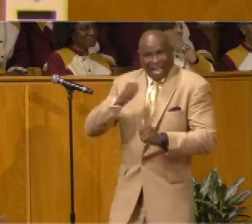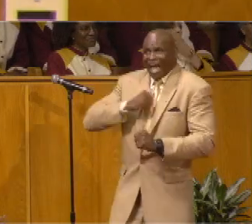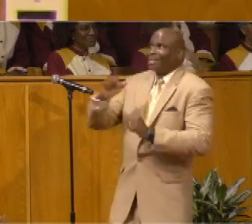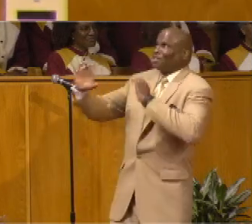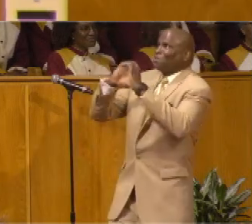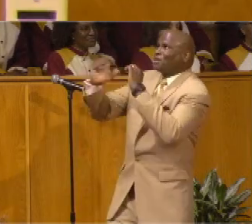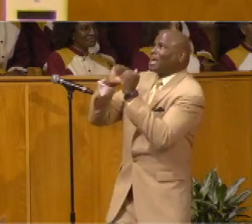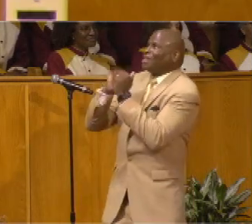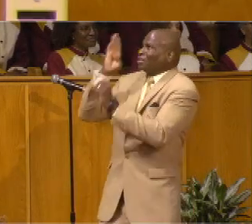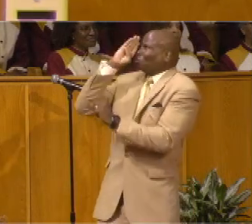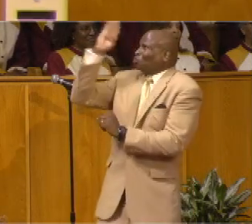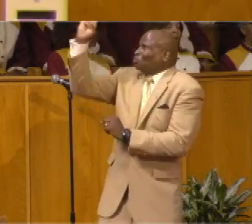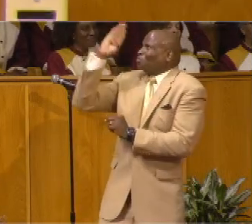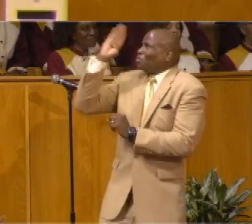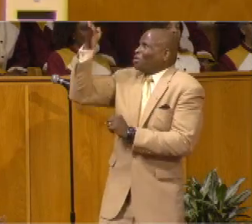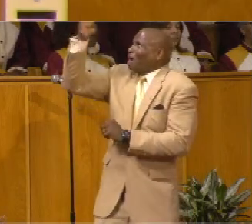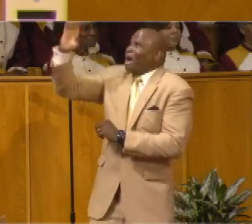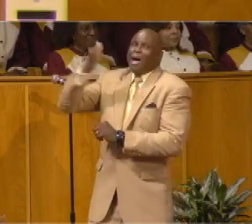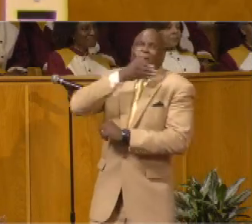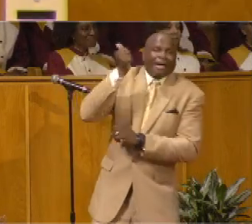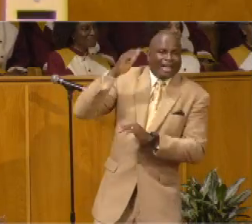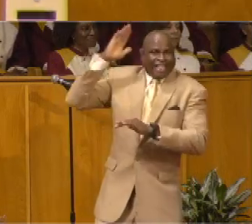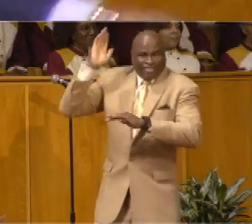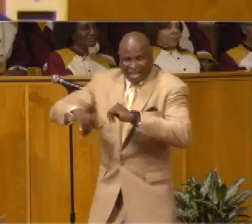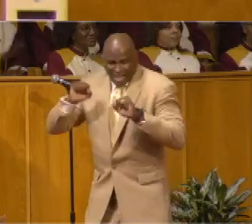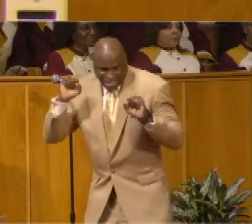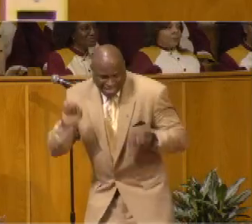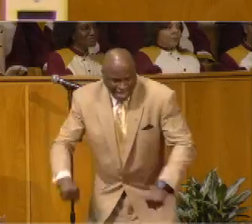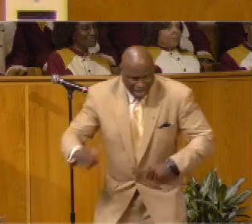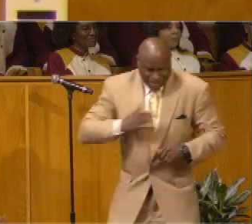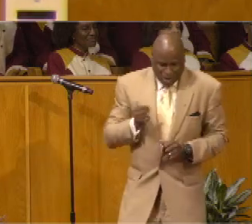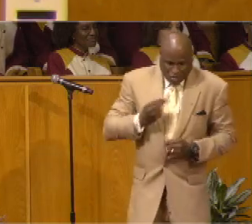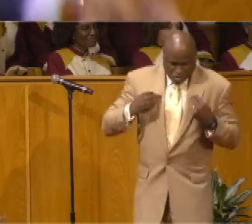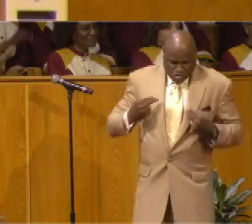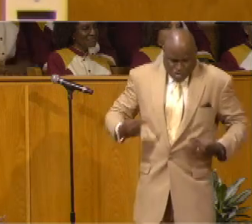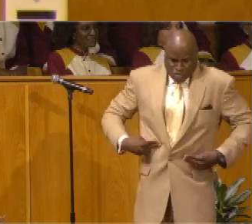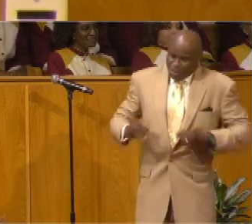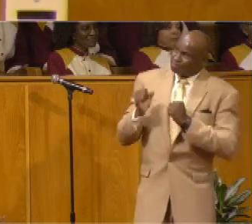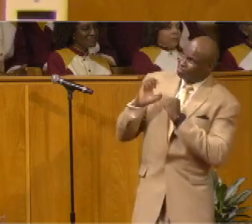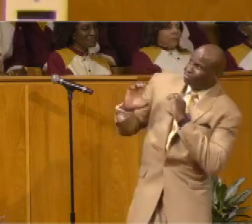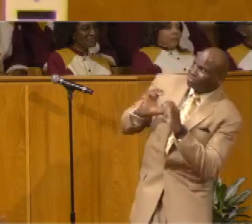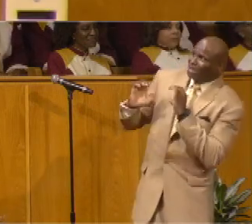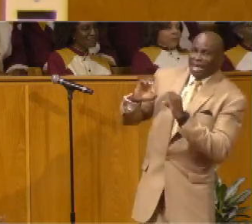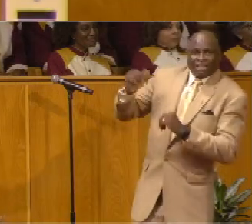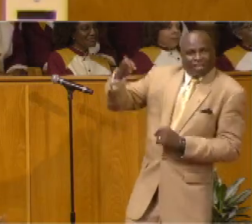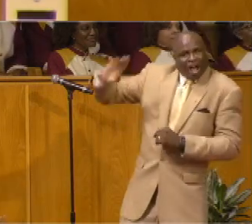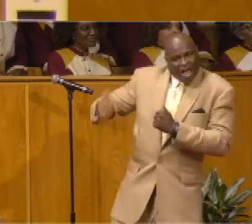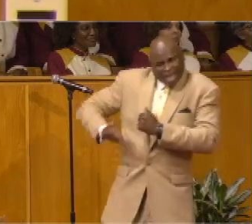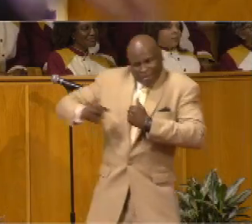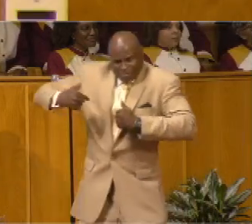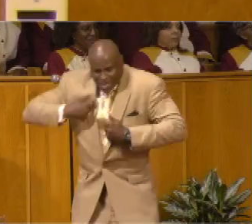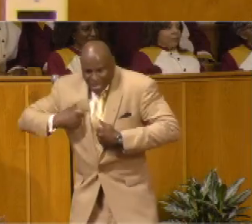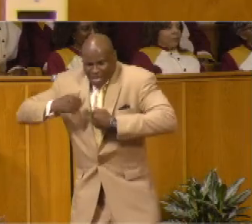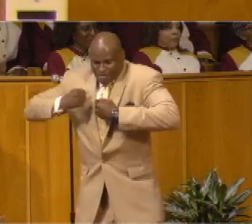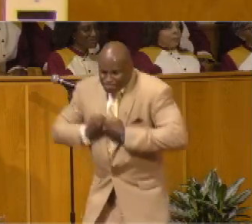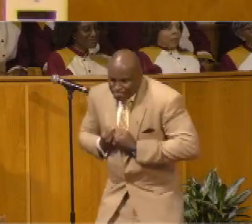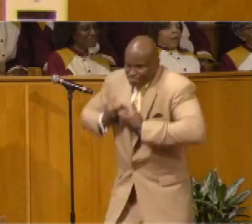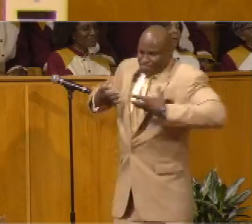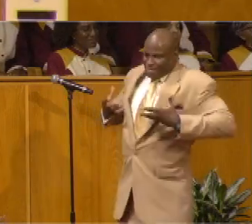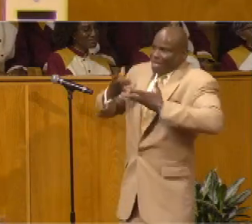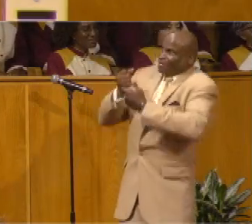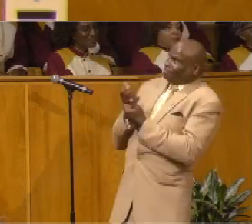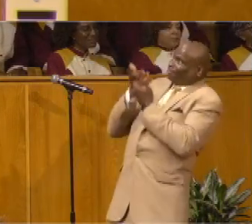can communicate with God better than I can in my own ability. That God helps me talk to Him.